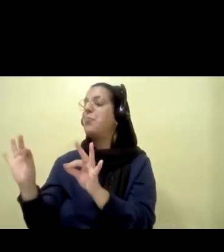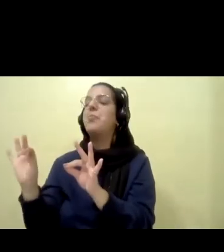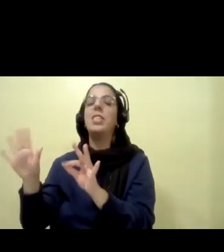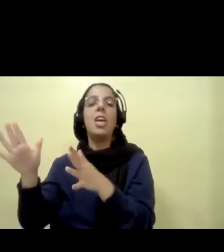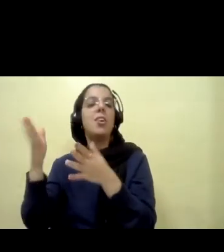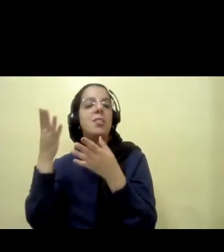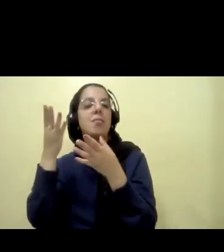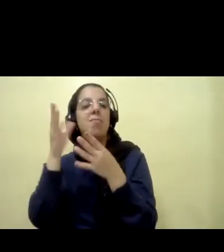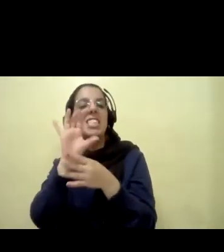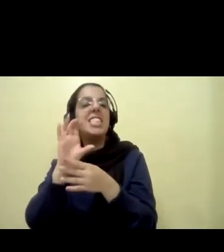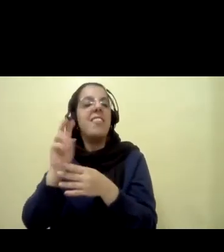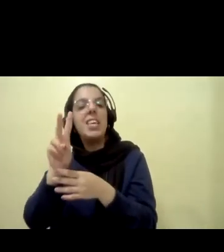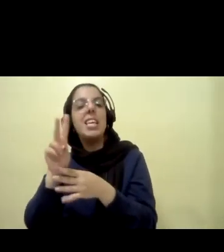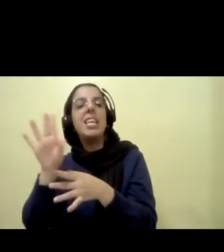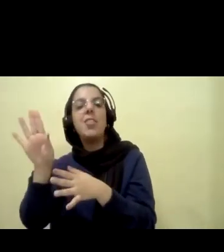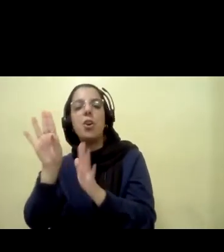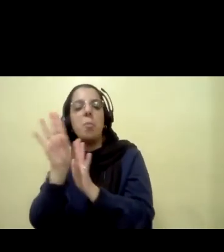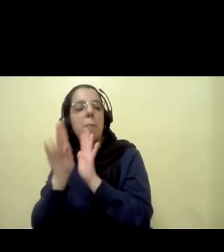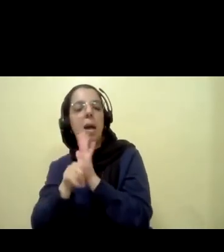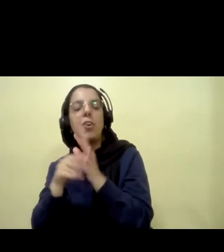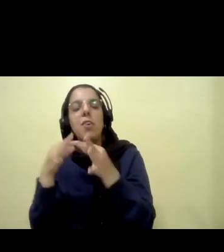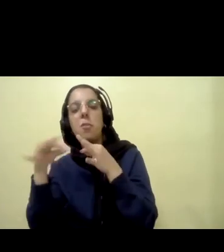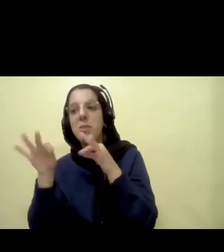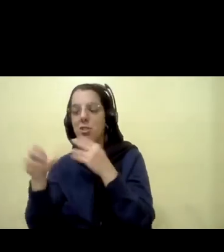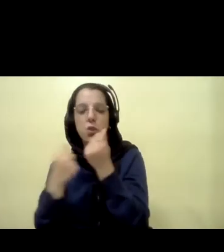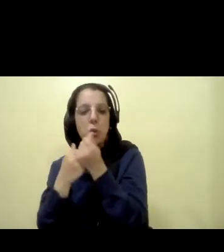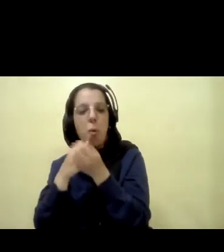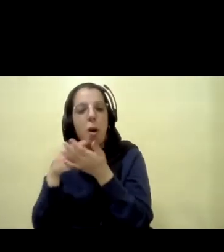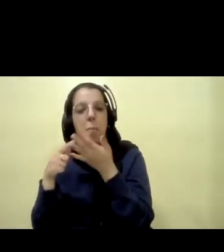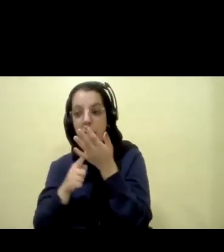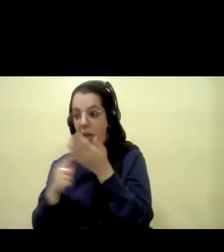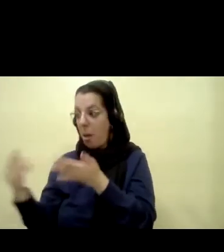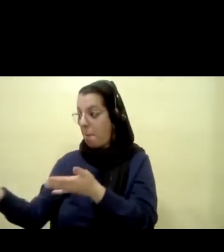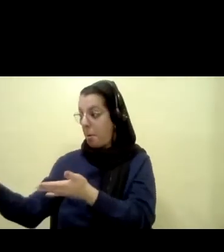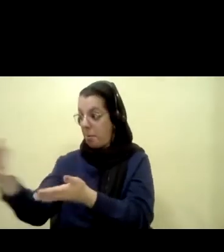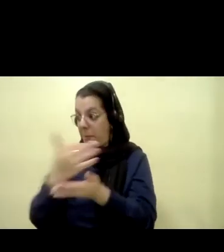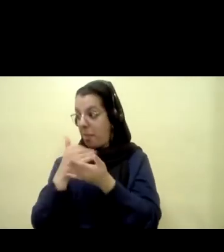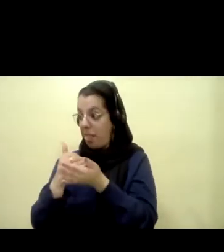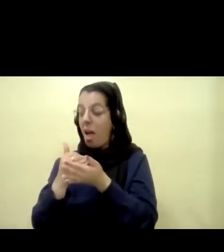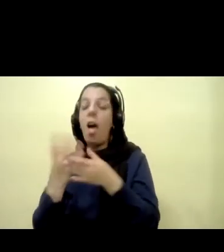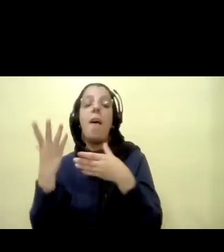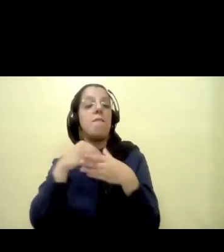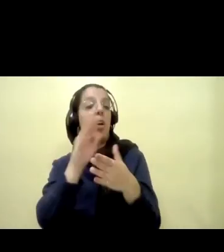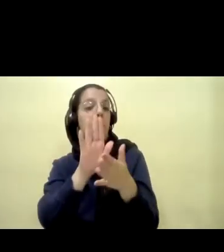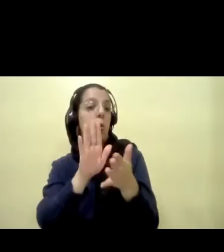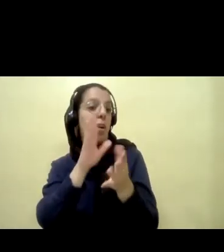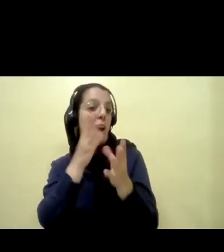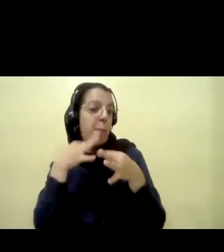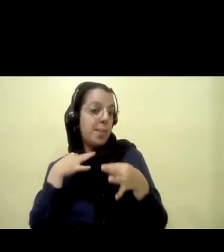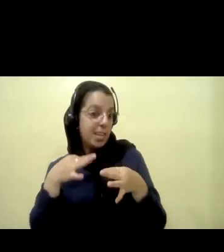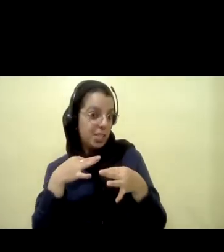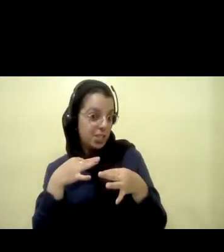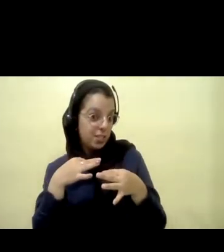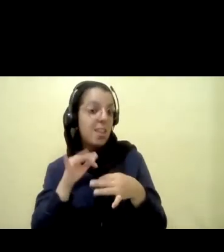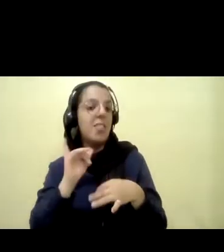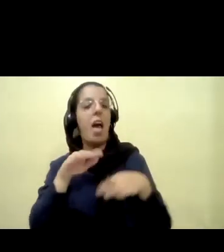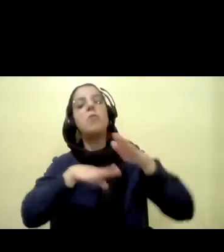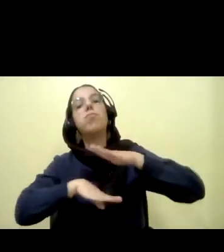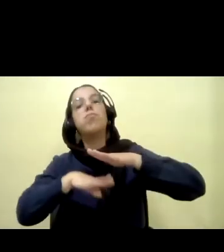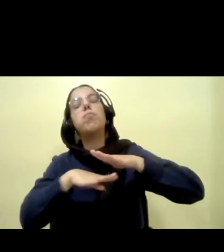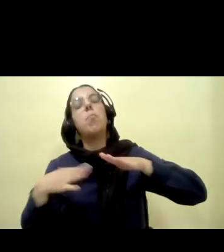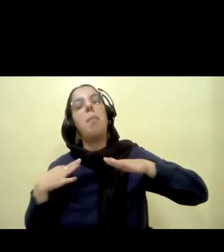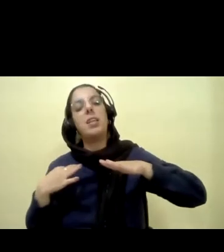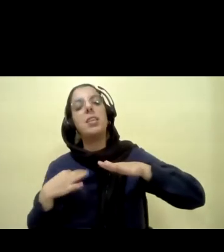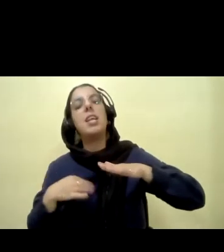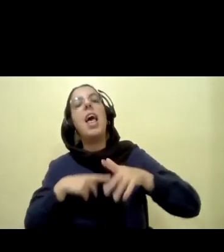CVs and their bios, get their support materials. That's going to be the core of your application. Then you're going to probably want to build out, and you're going to want to build